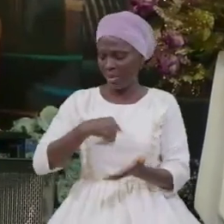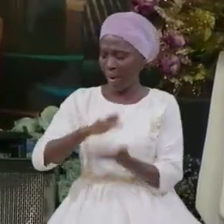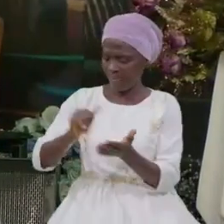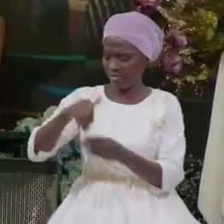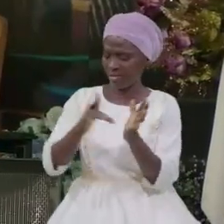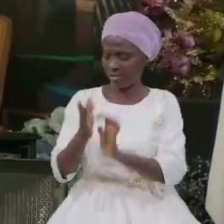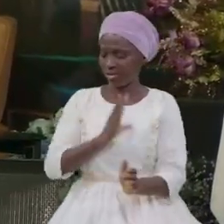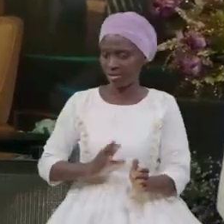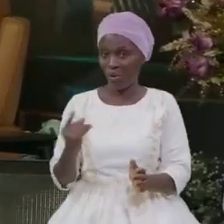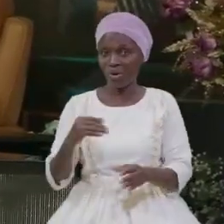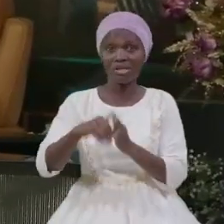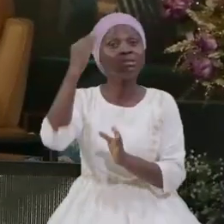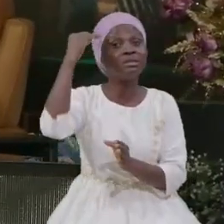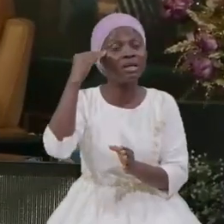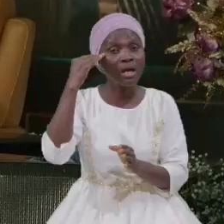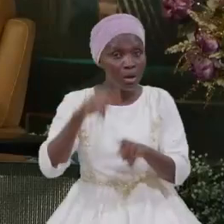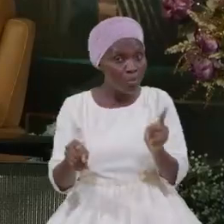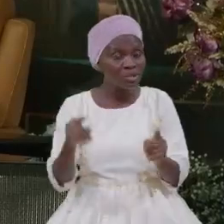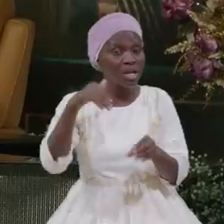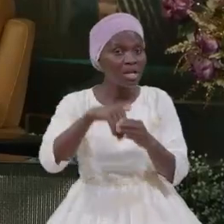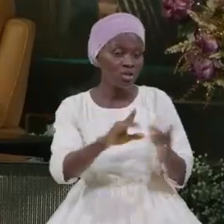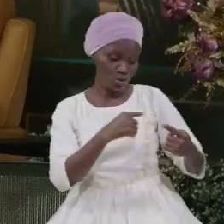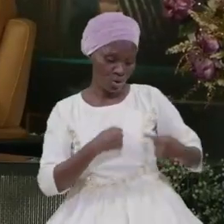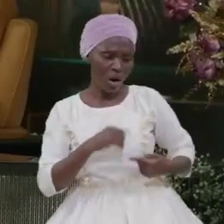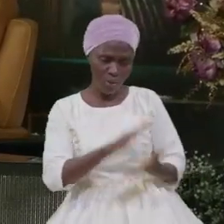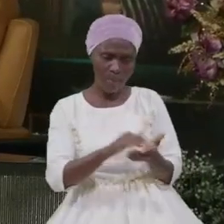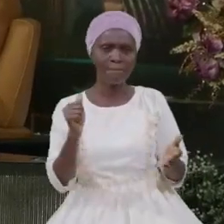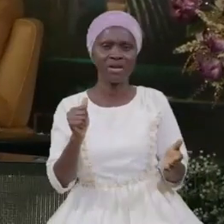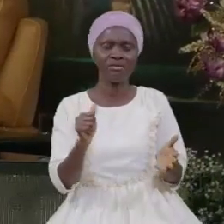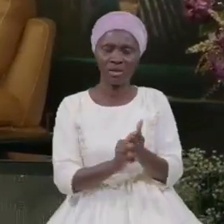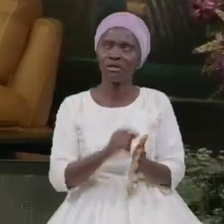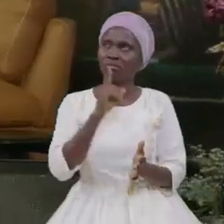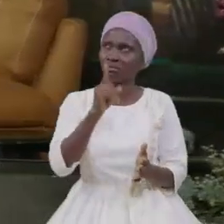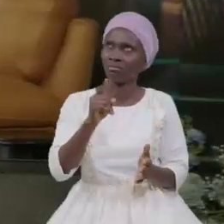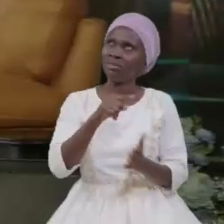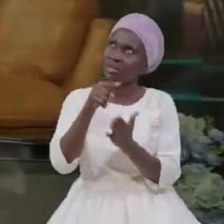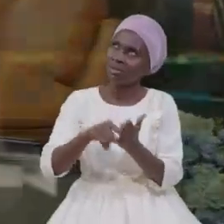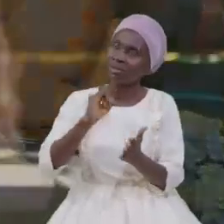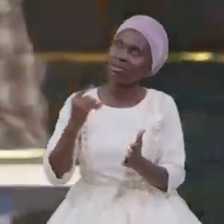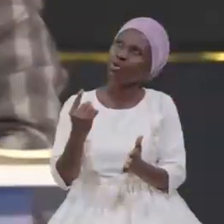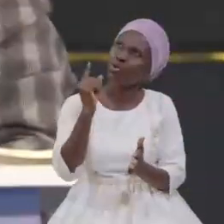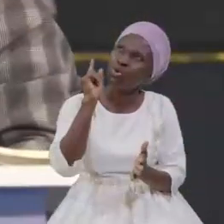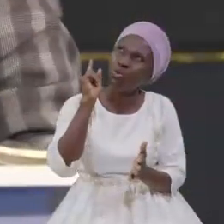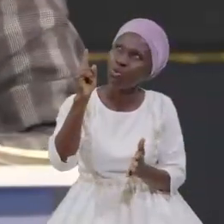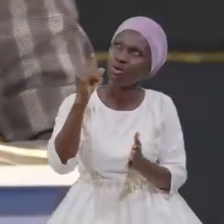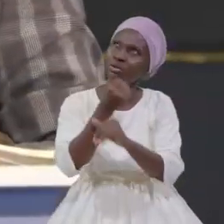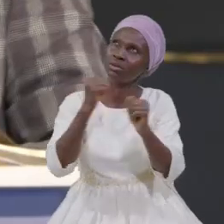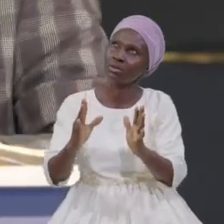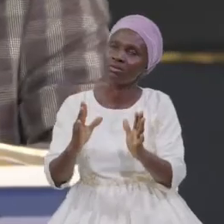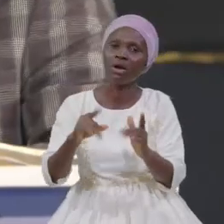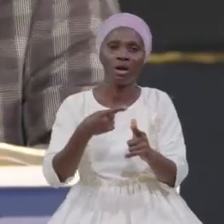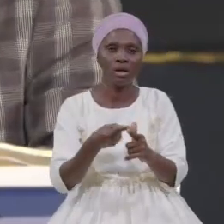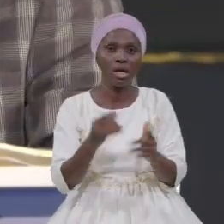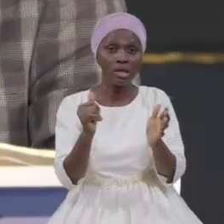you believe. This is the only Savior That's when salvation will come. That's